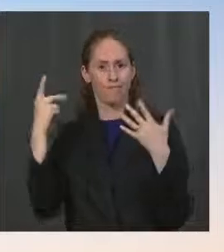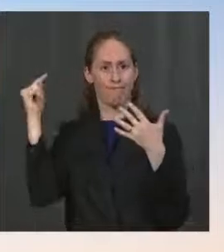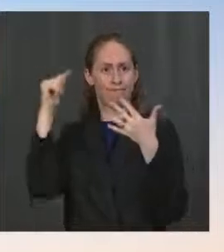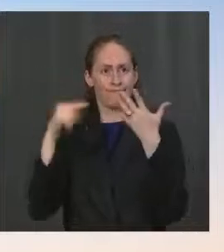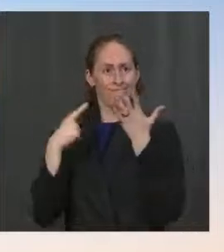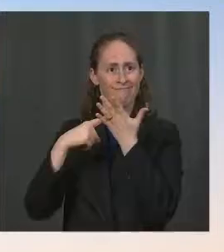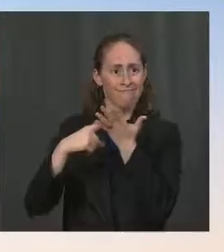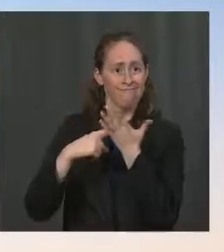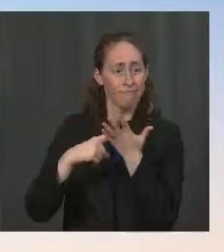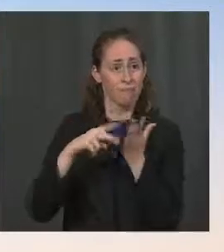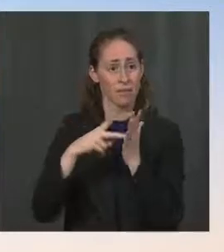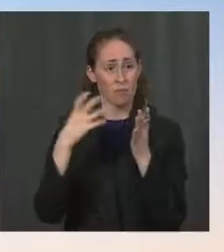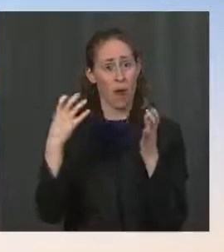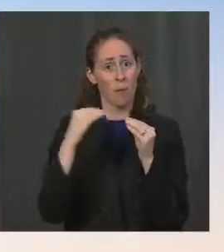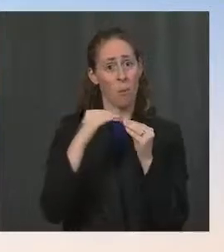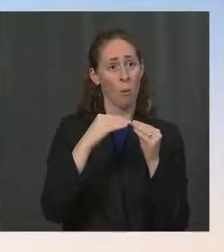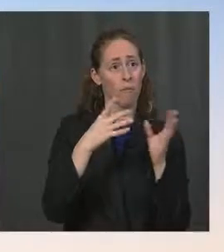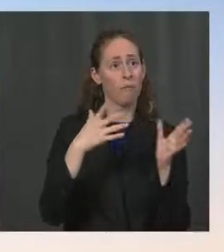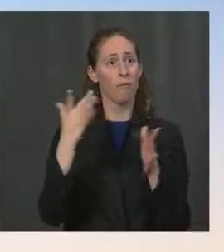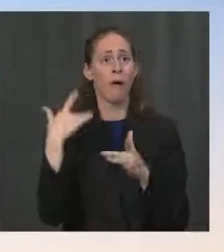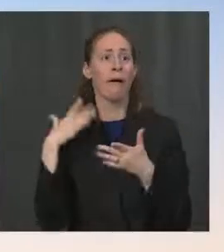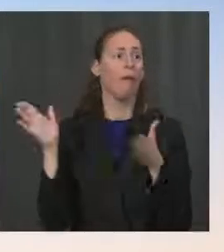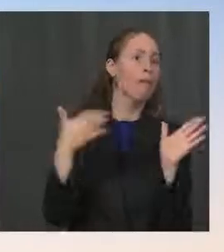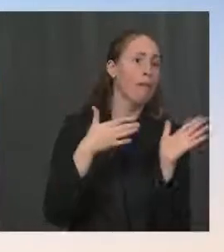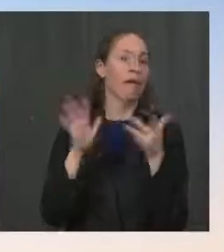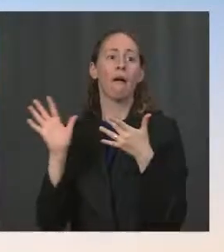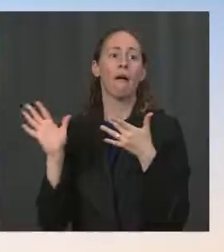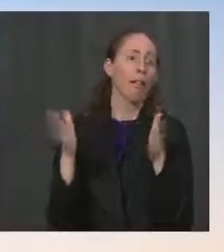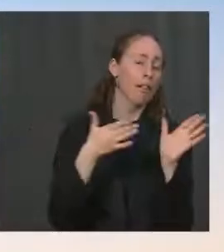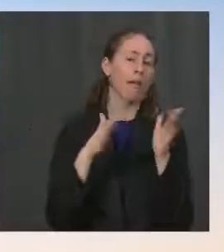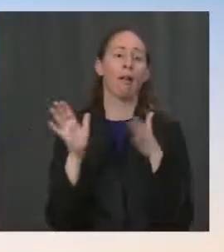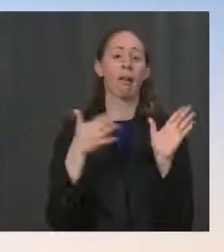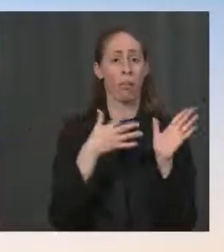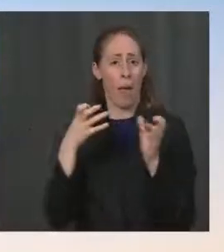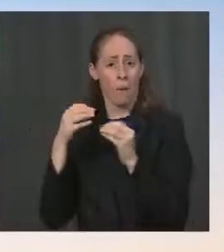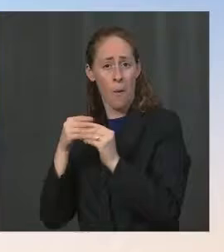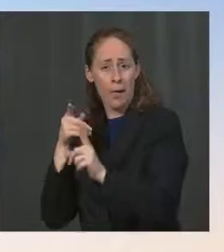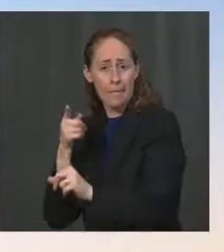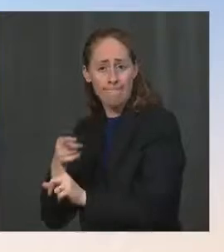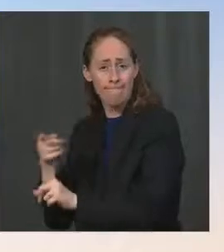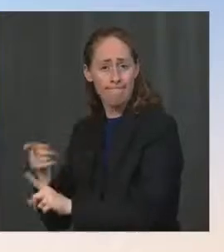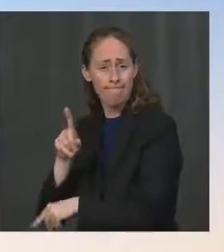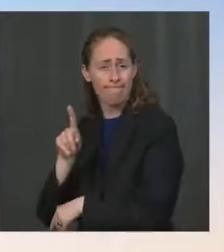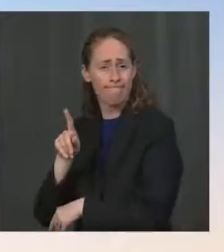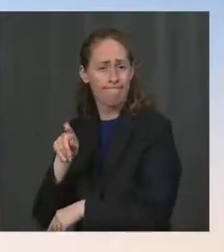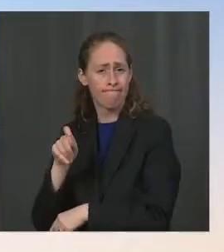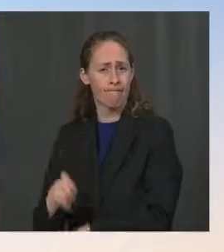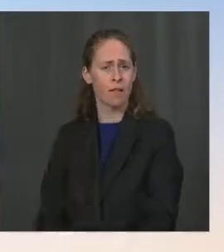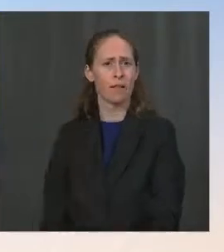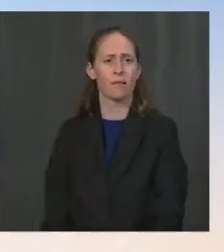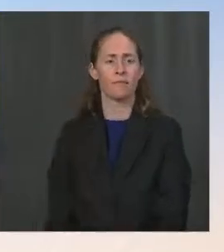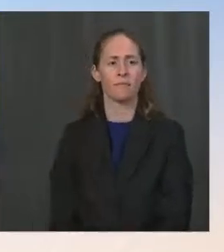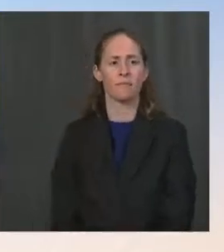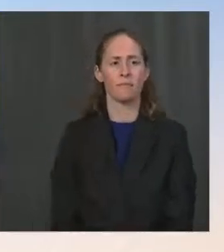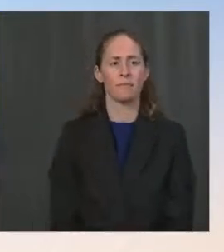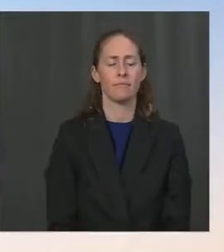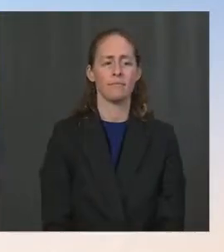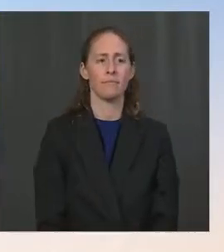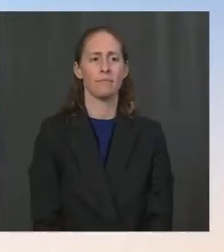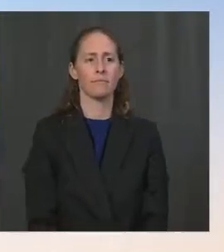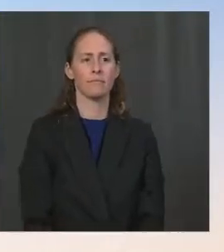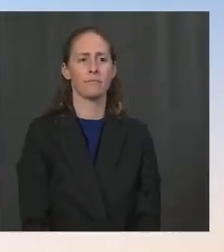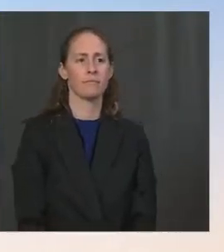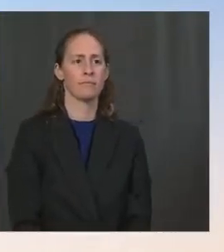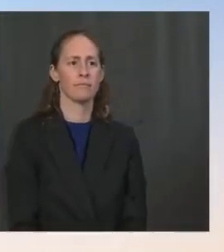or has wanted to focus on before the withdrawal became such a huge issue? Well, he did receive a PDB this morning, as is, of course, standard for most